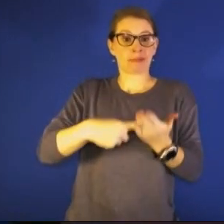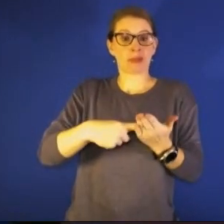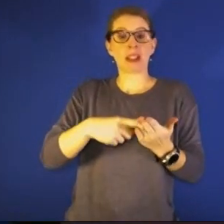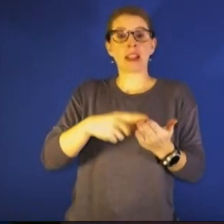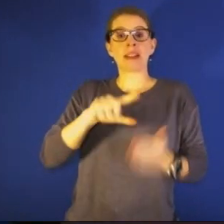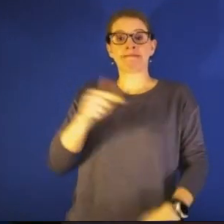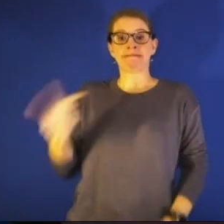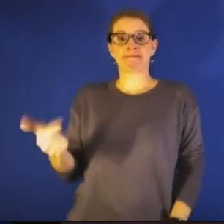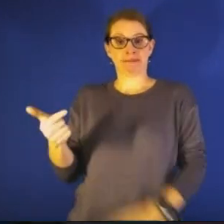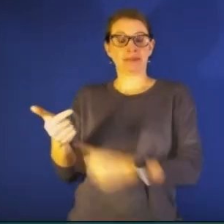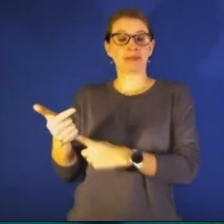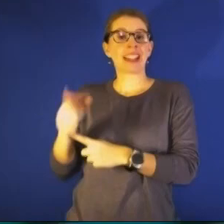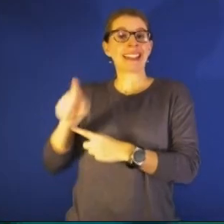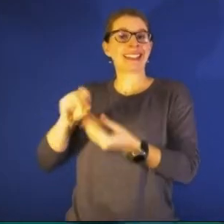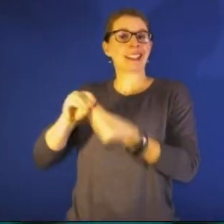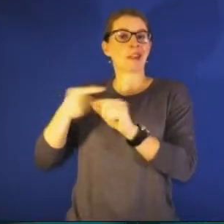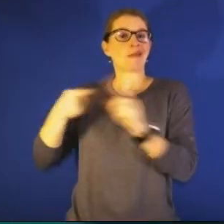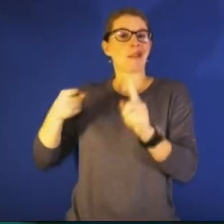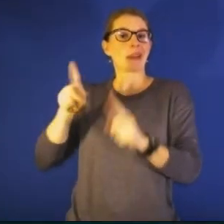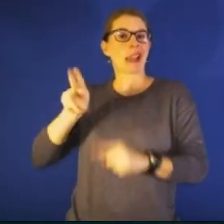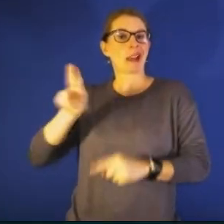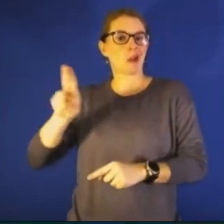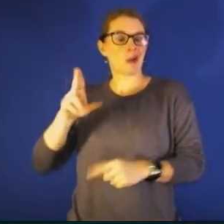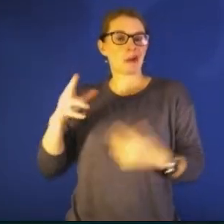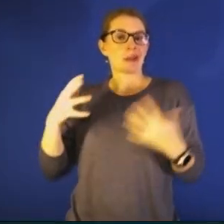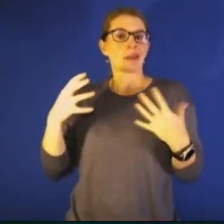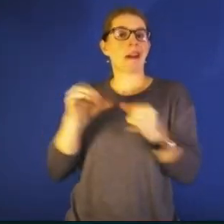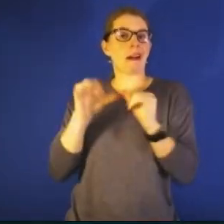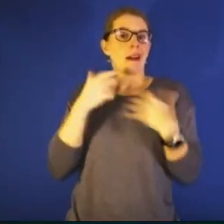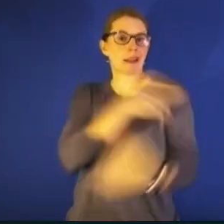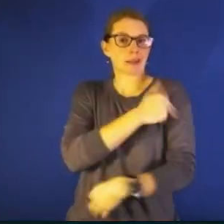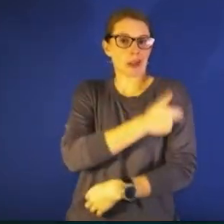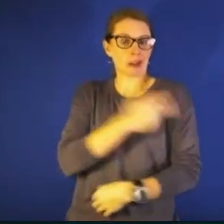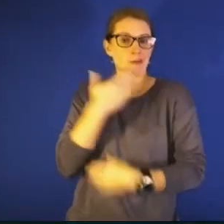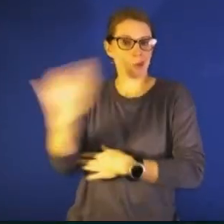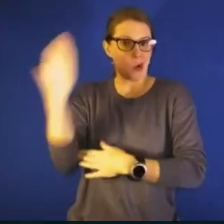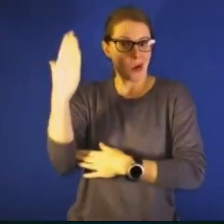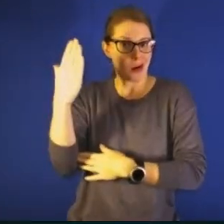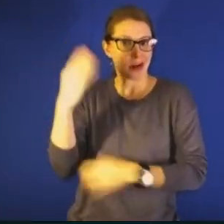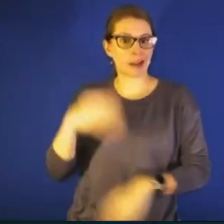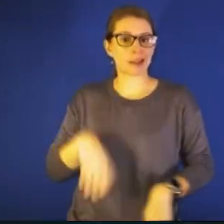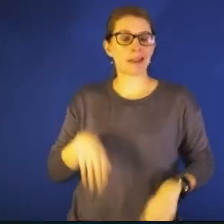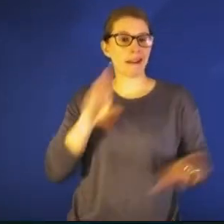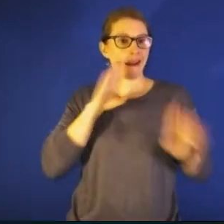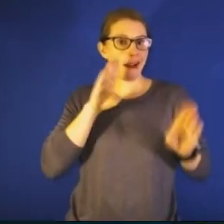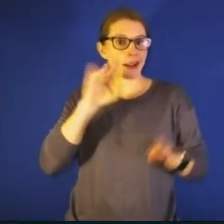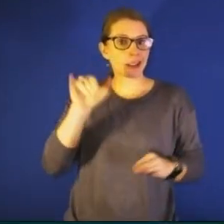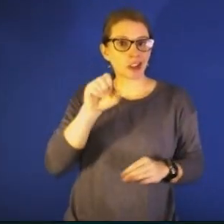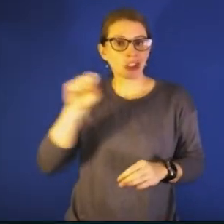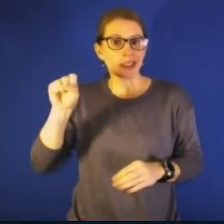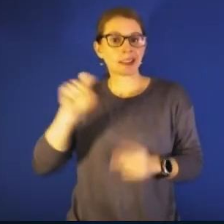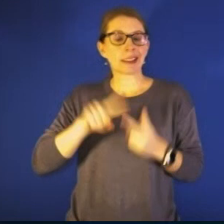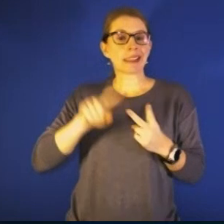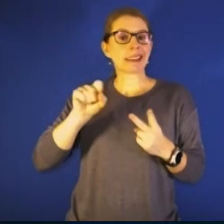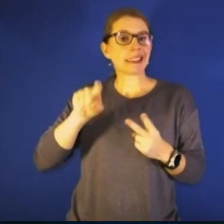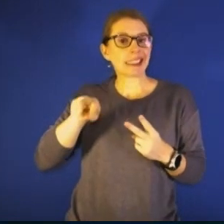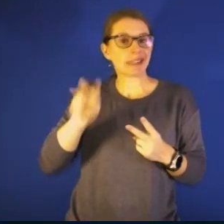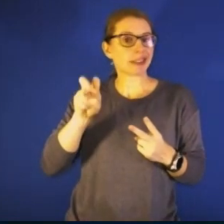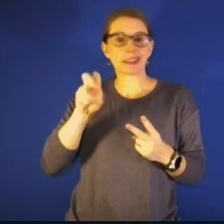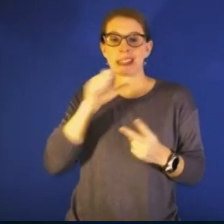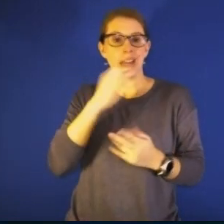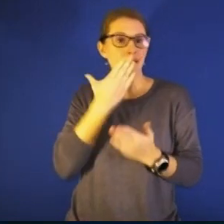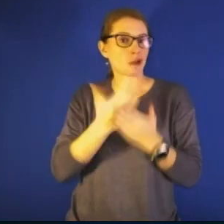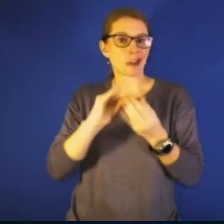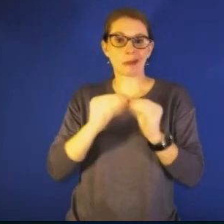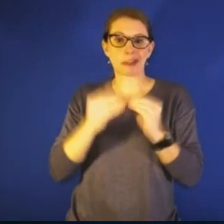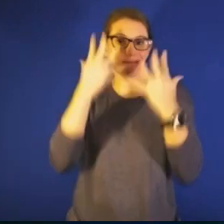Infection Prevention and Control, Dr. Dana Hawkinson. Good morning to you. Hi, Jessica and Steve. Not good numbers. Not good numbers. Unfortunately,